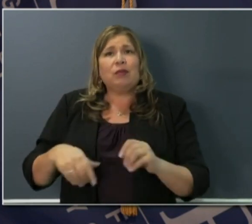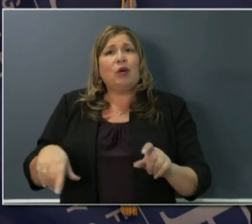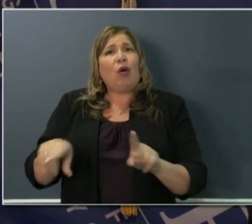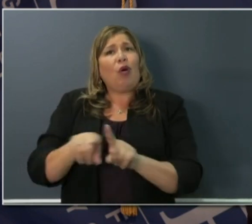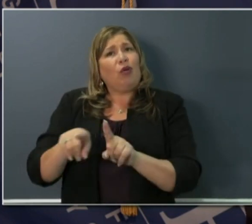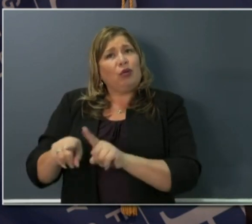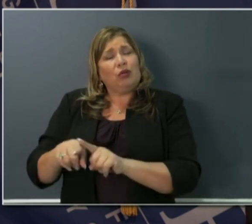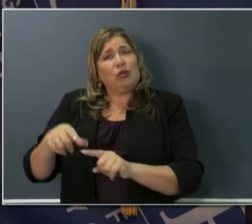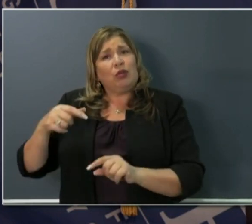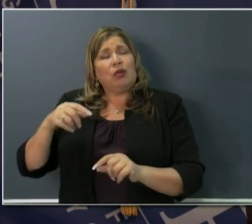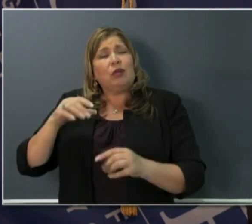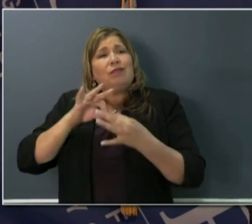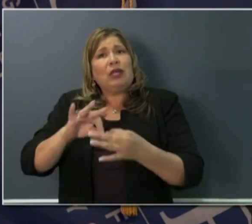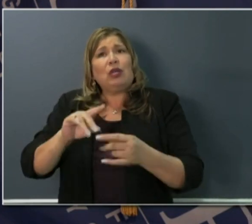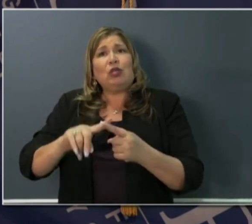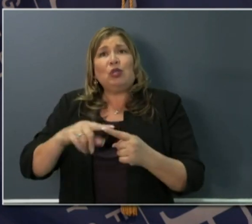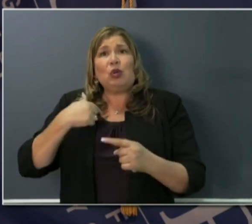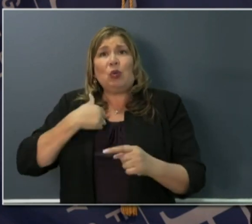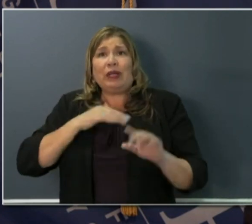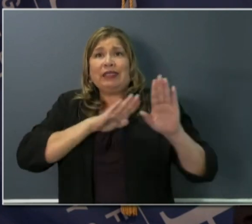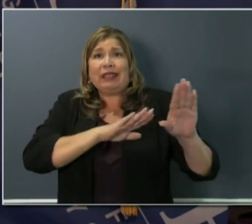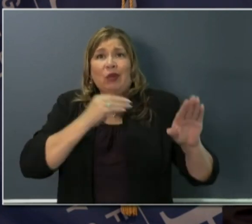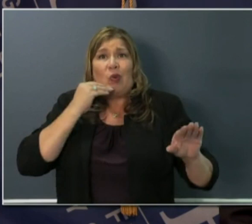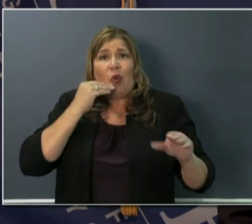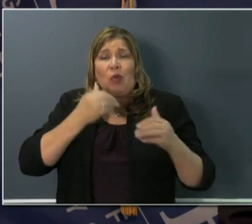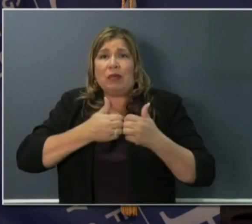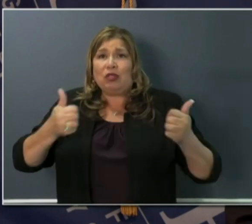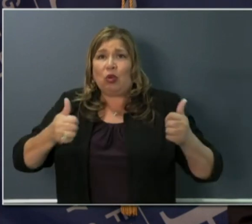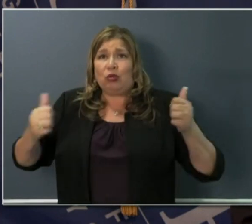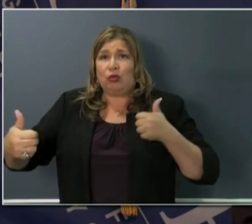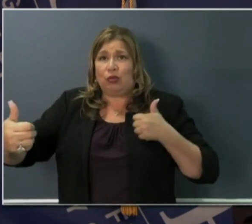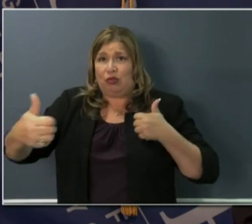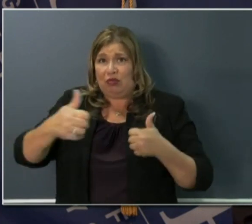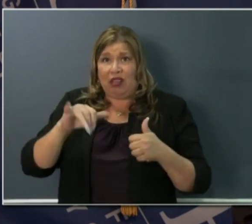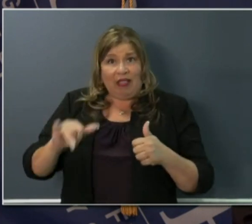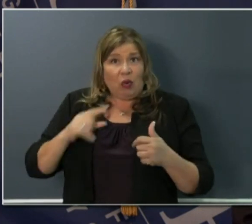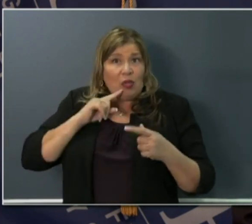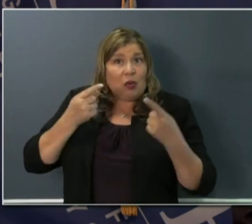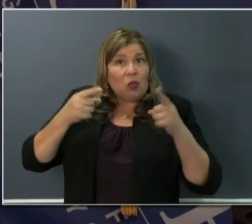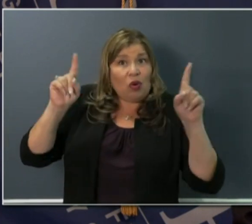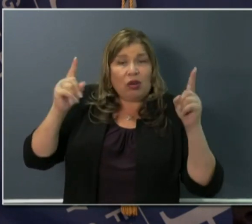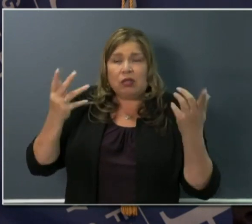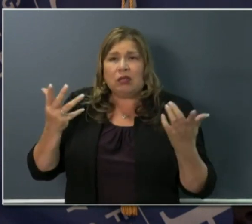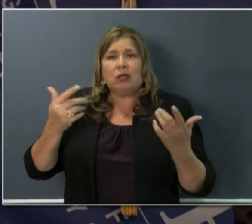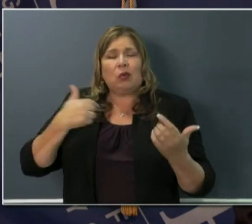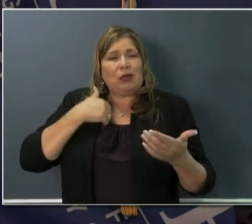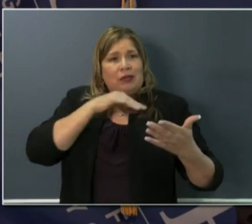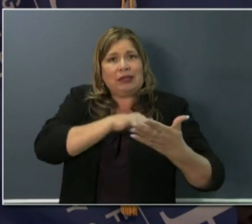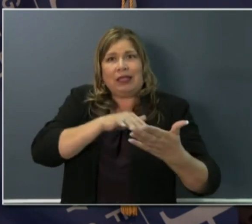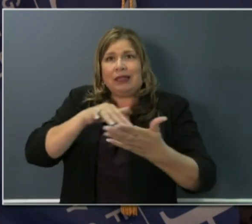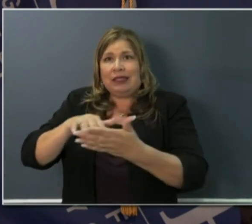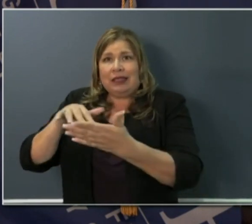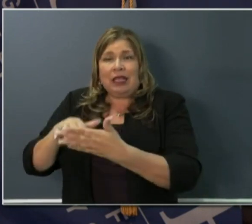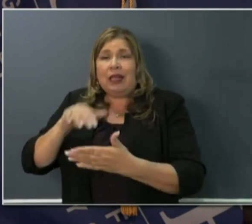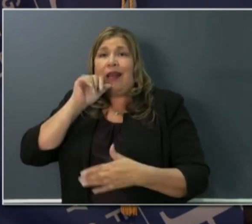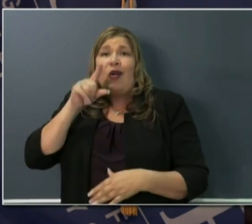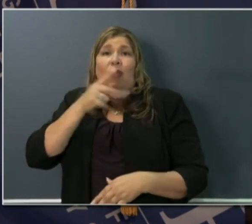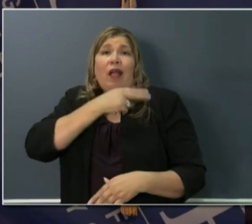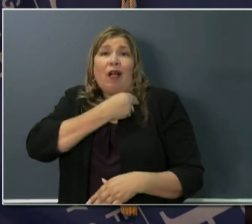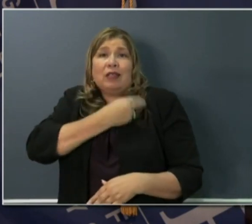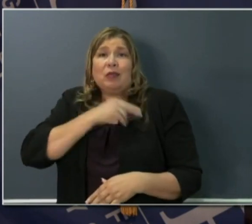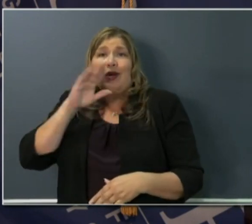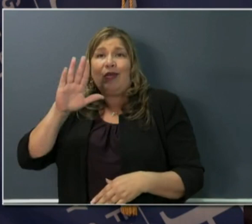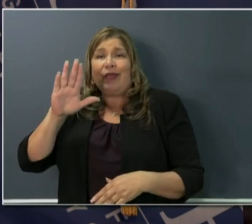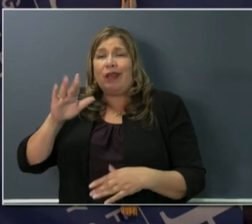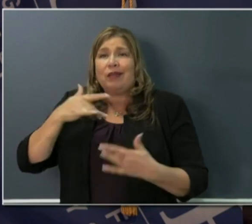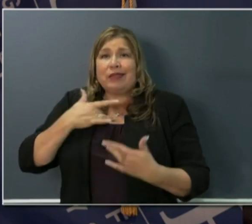efforts across the state are working, understanding what the trends are, not just in those hospital rates, but things